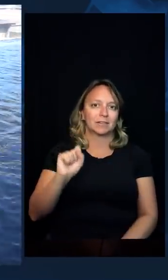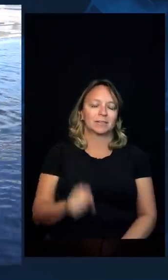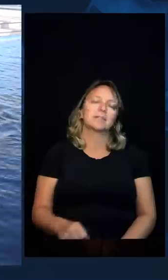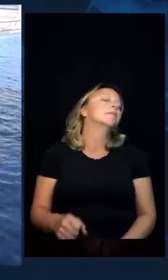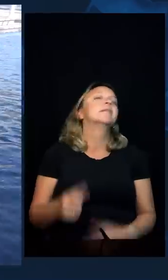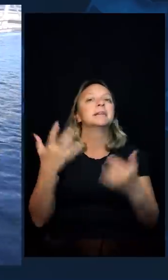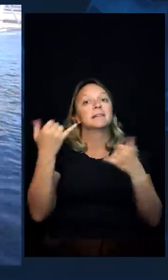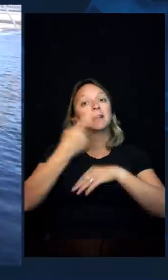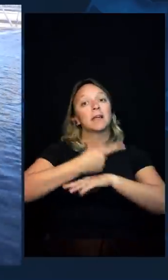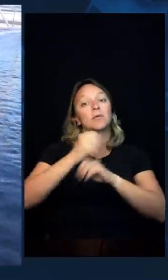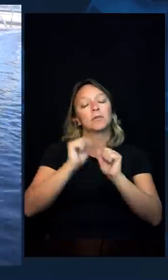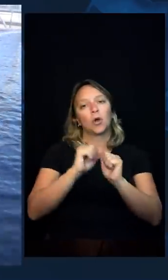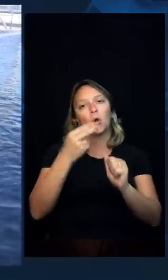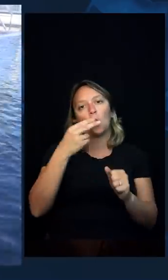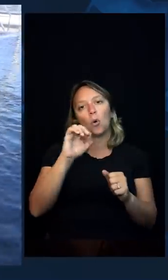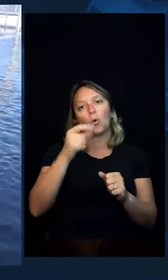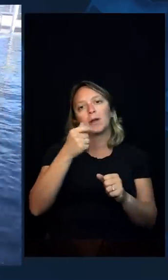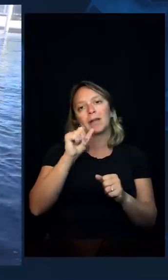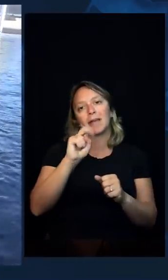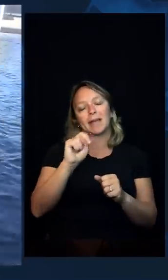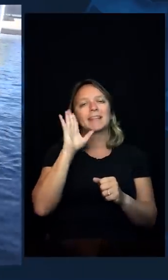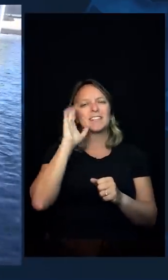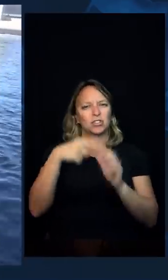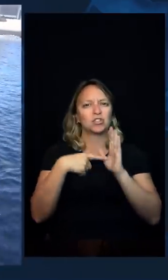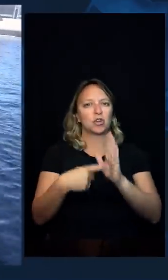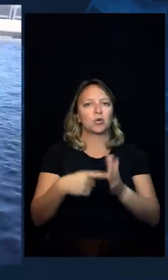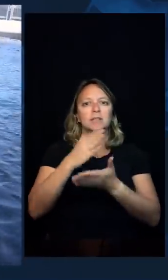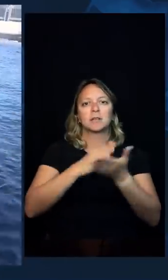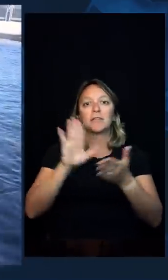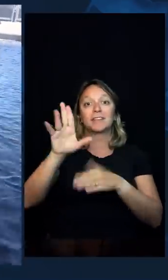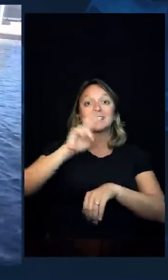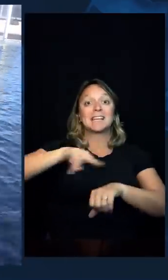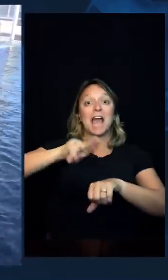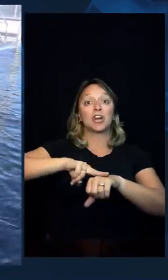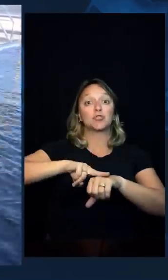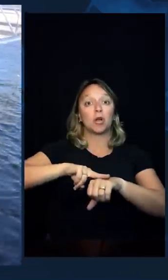Today with Hogan, he'll be showing you some of his natural behaviors.